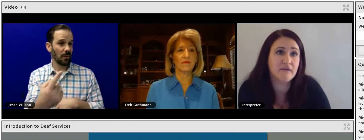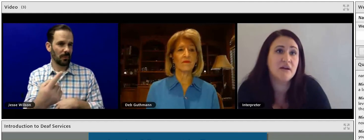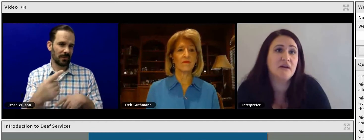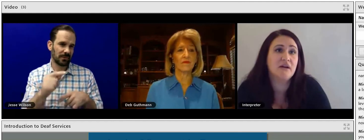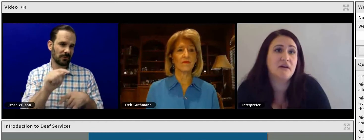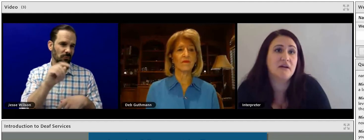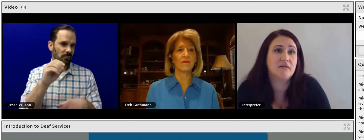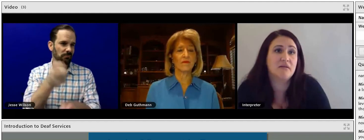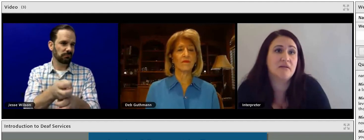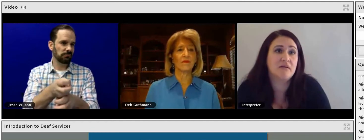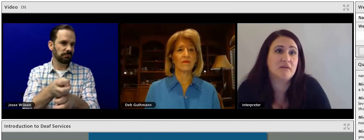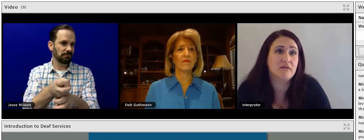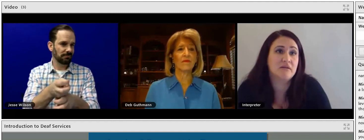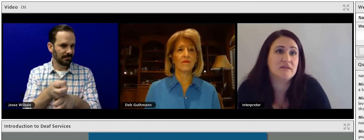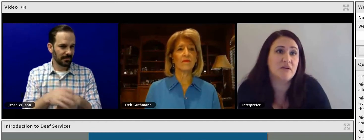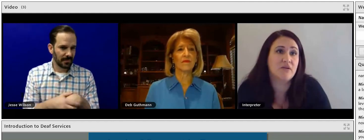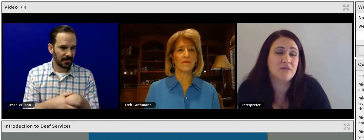we have.